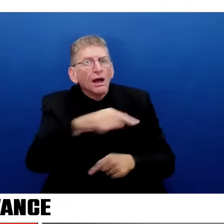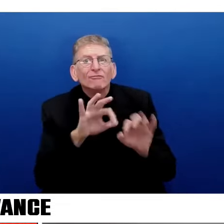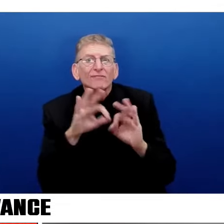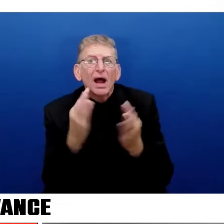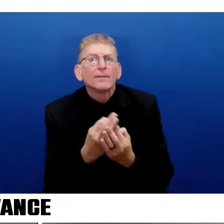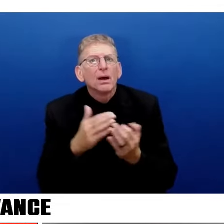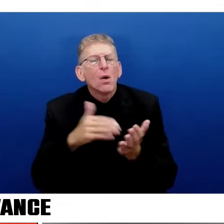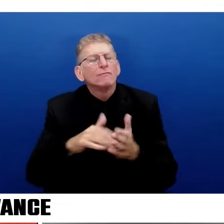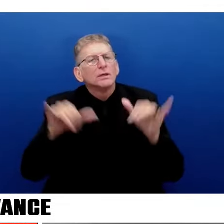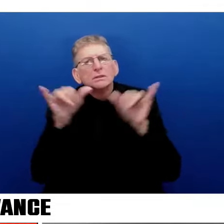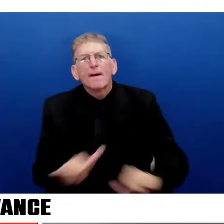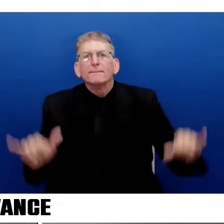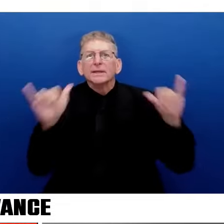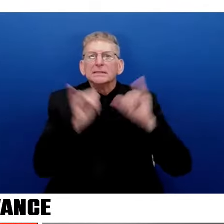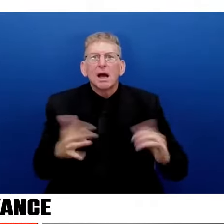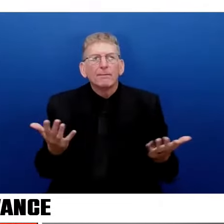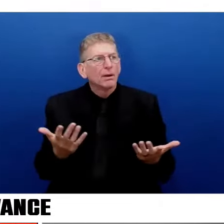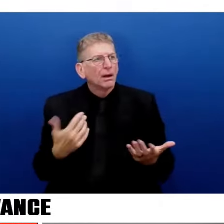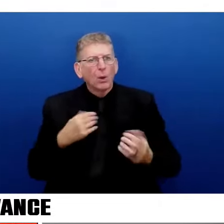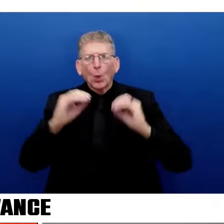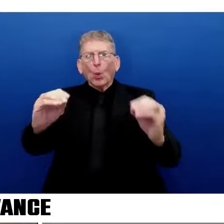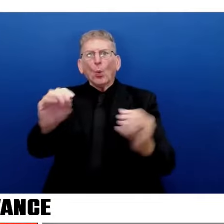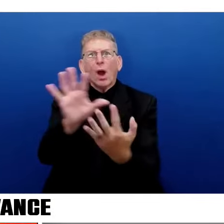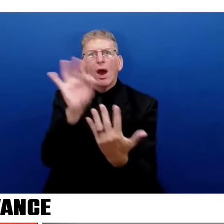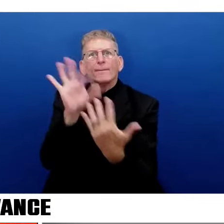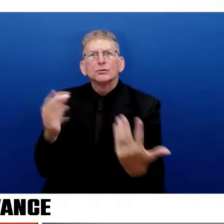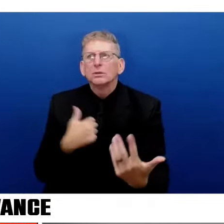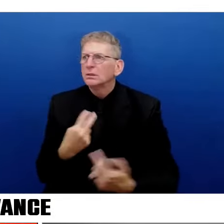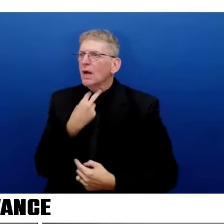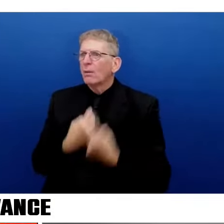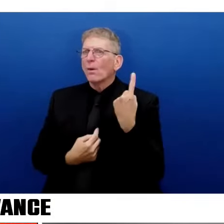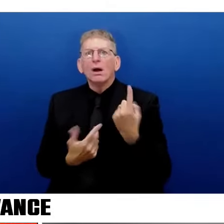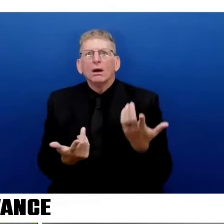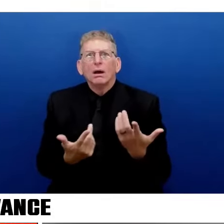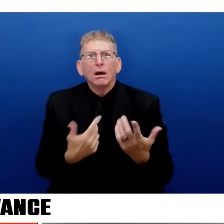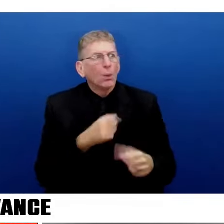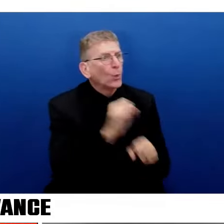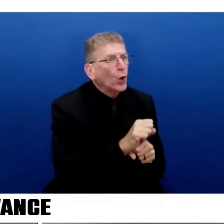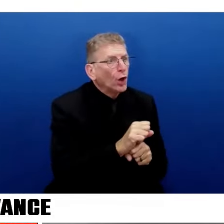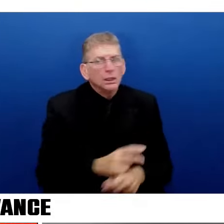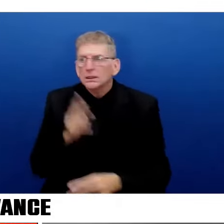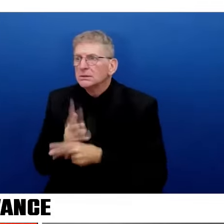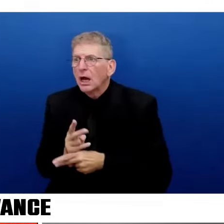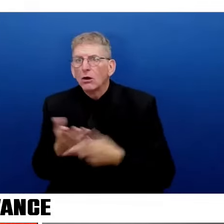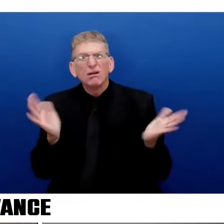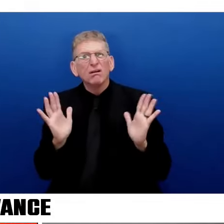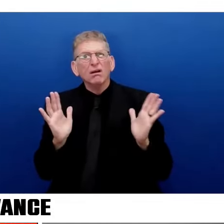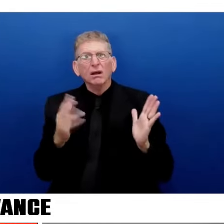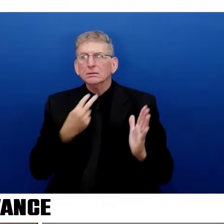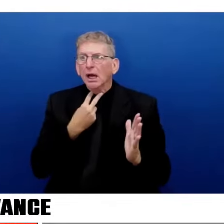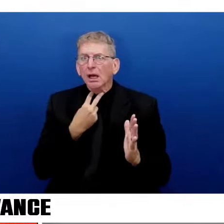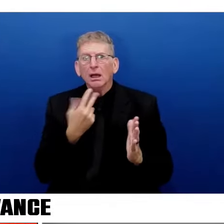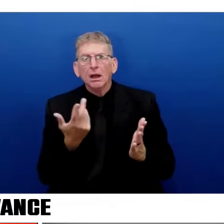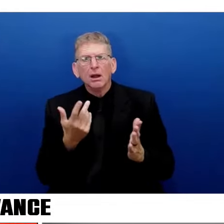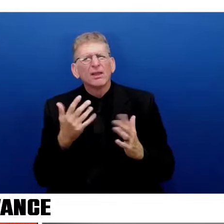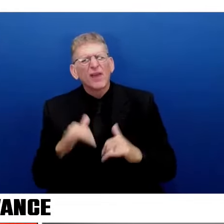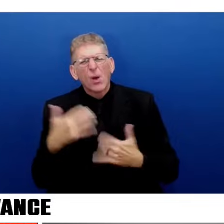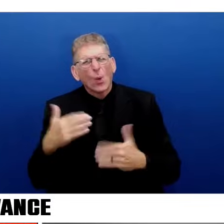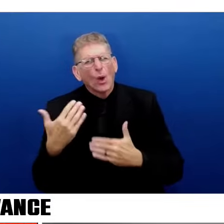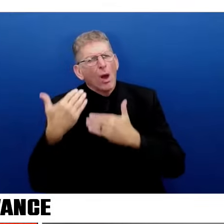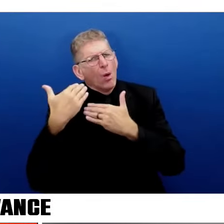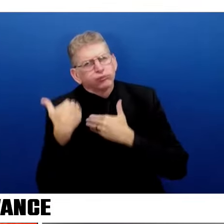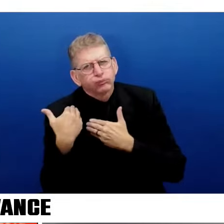between going to work or taking care for their kids. That is an incredible burden to put on American families. We're the only country that does it. I think we could do a